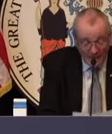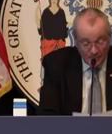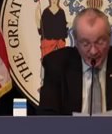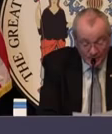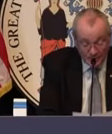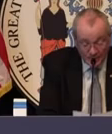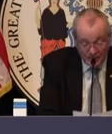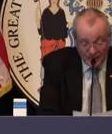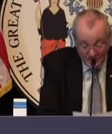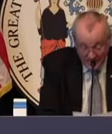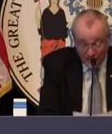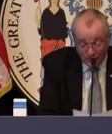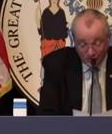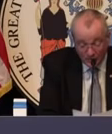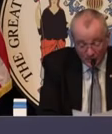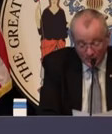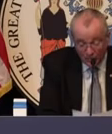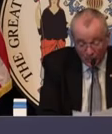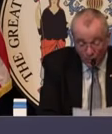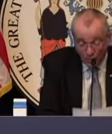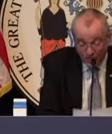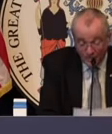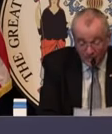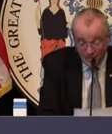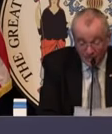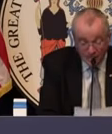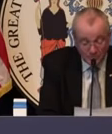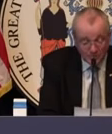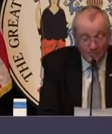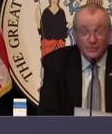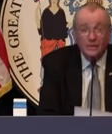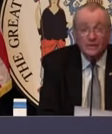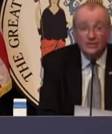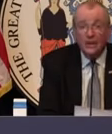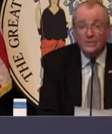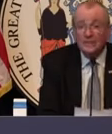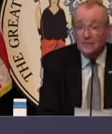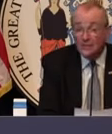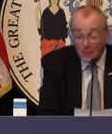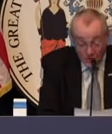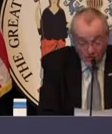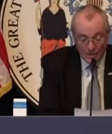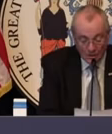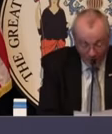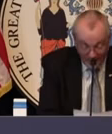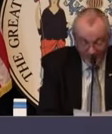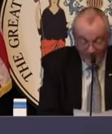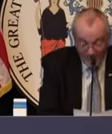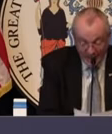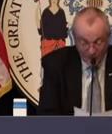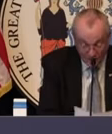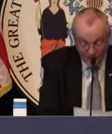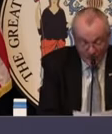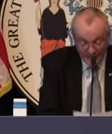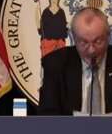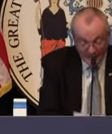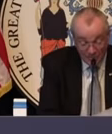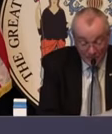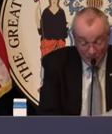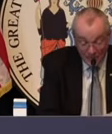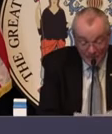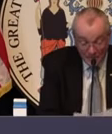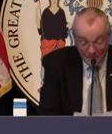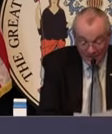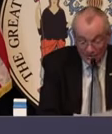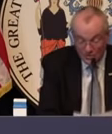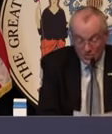ago, and Eddie passed just 5 days before what would have been her and Bill's 73rd wedding anniversary. And